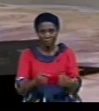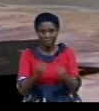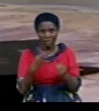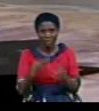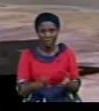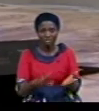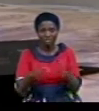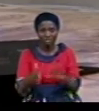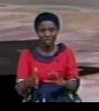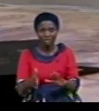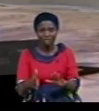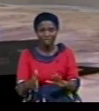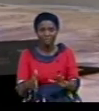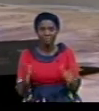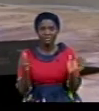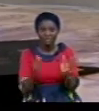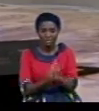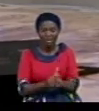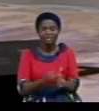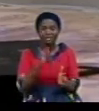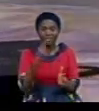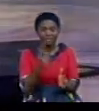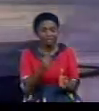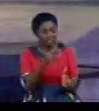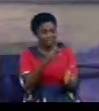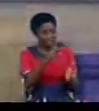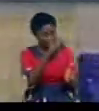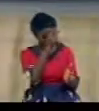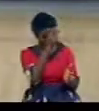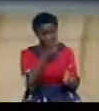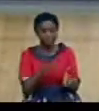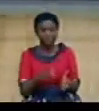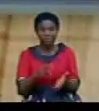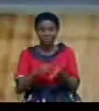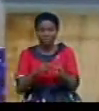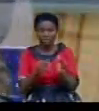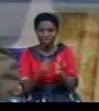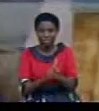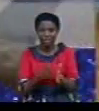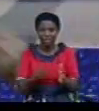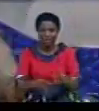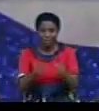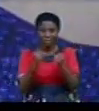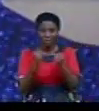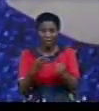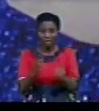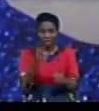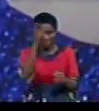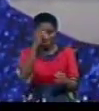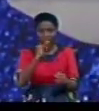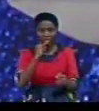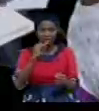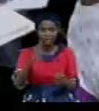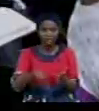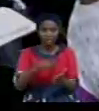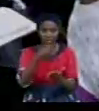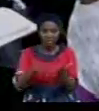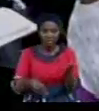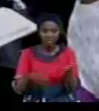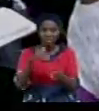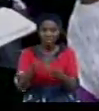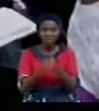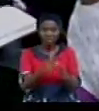of death that is the devil that he is the power of Satan is consult in your